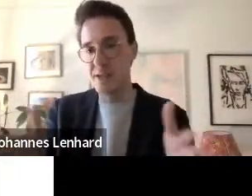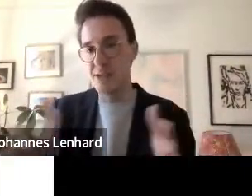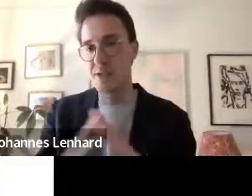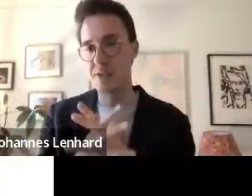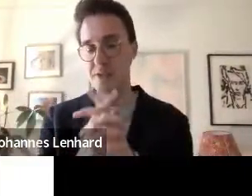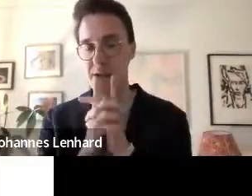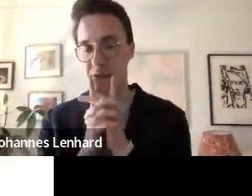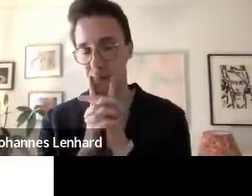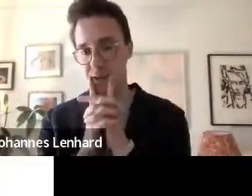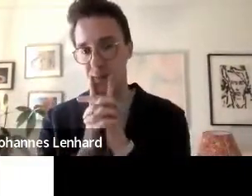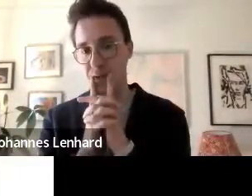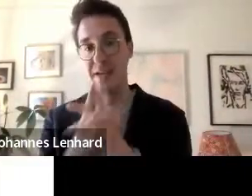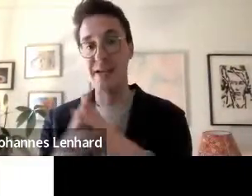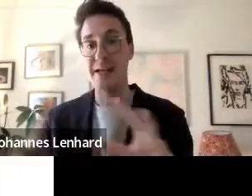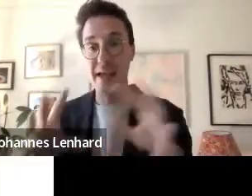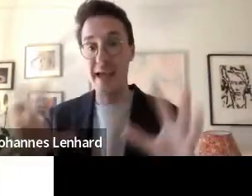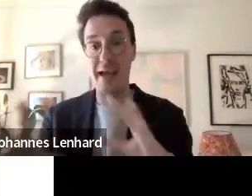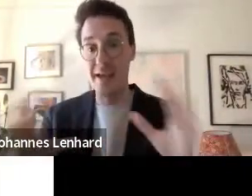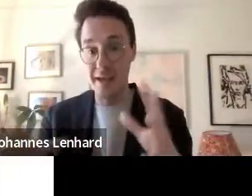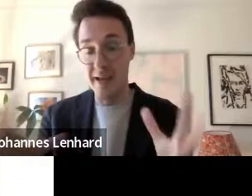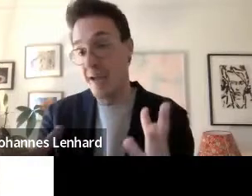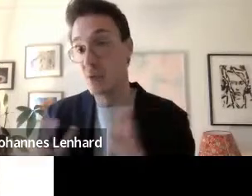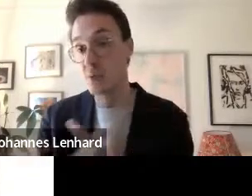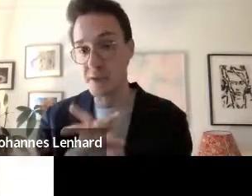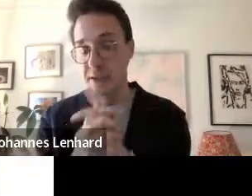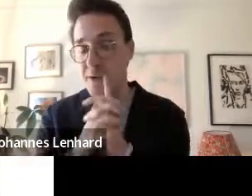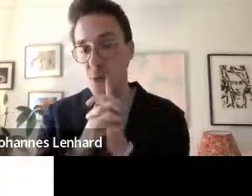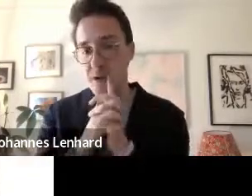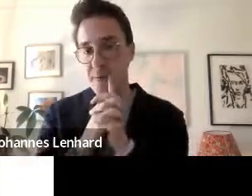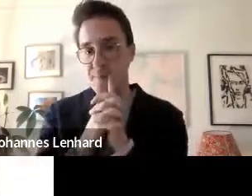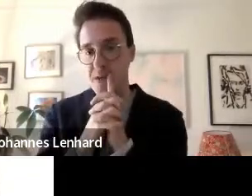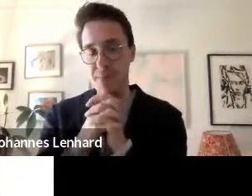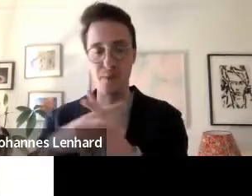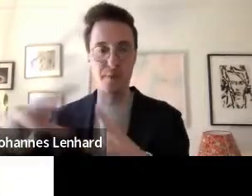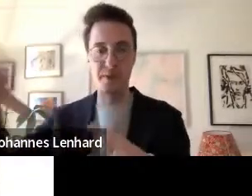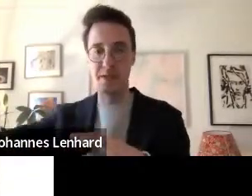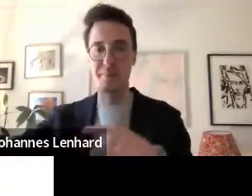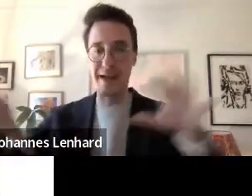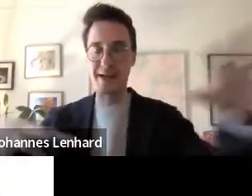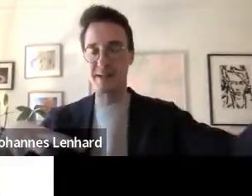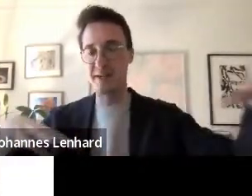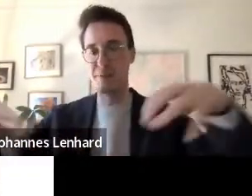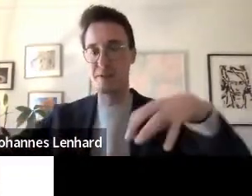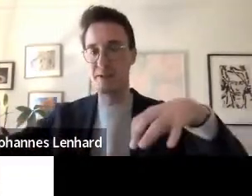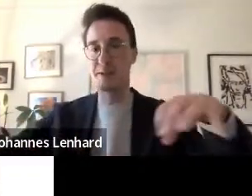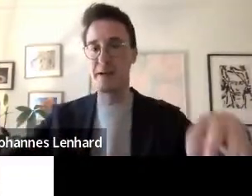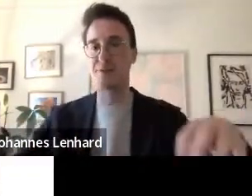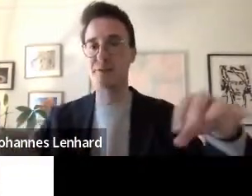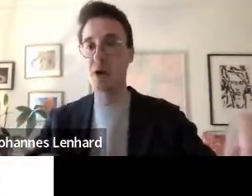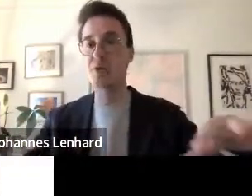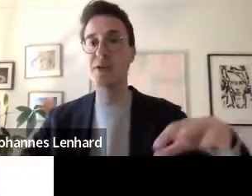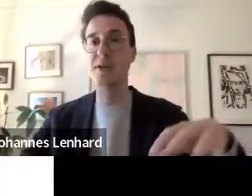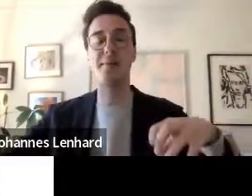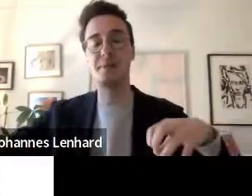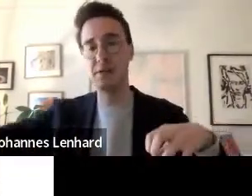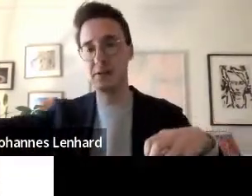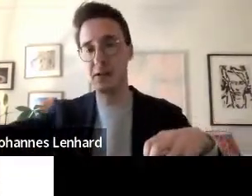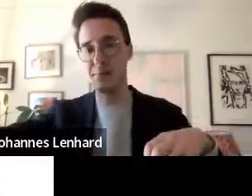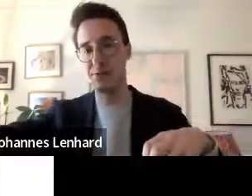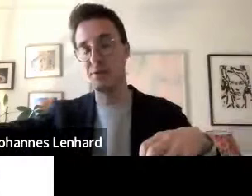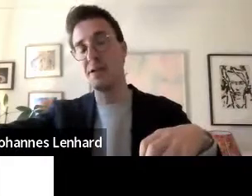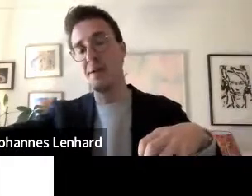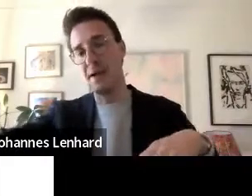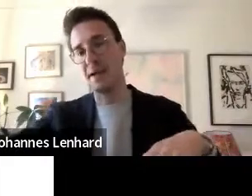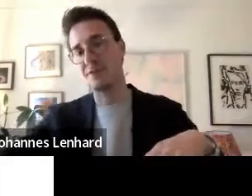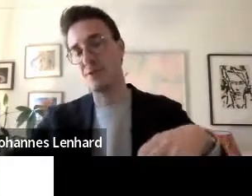train station's direct proximity in order. And there were particular bags that had particular types of clothes in it, particular